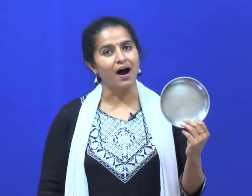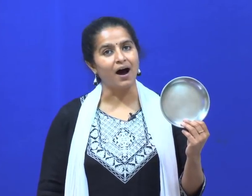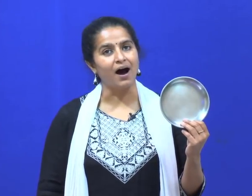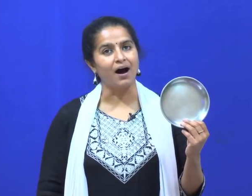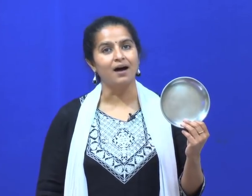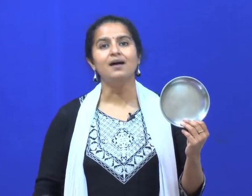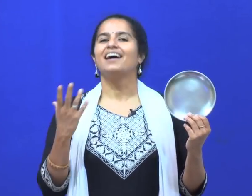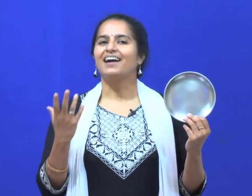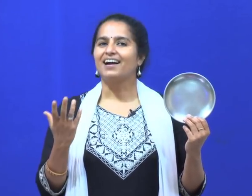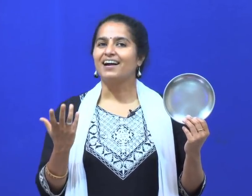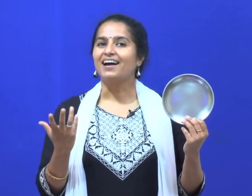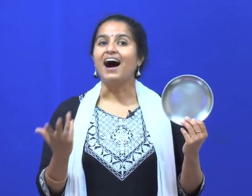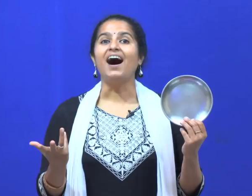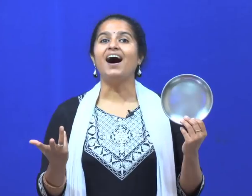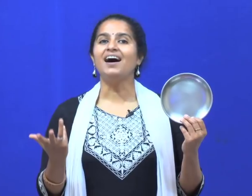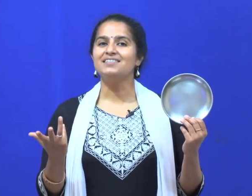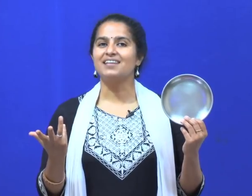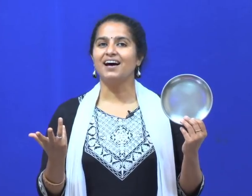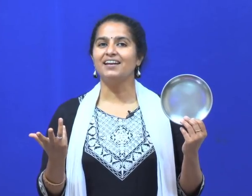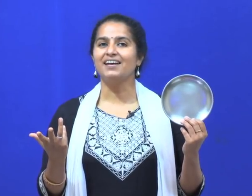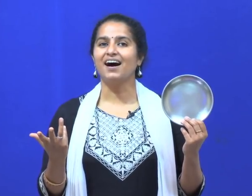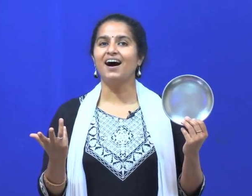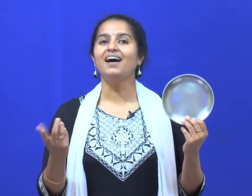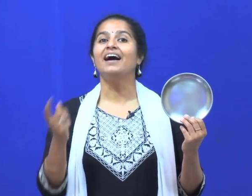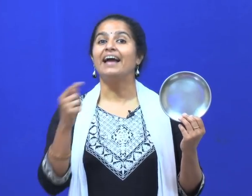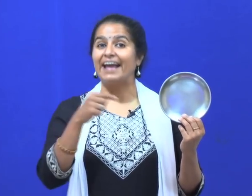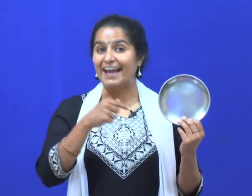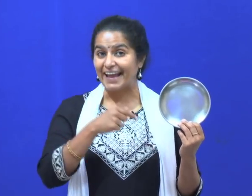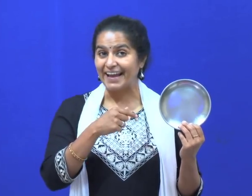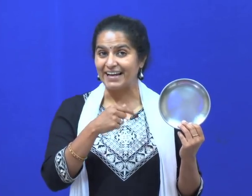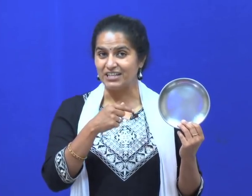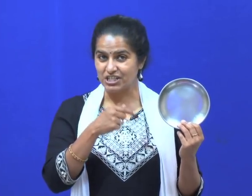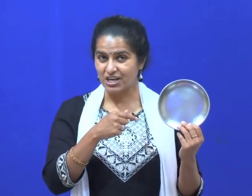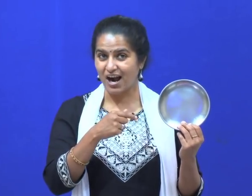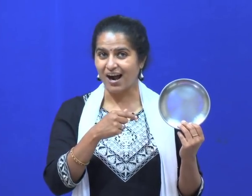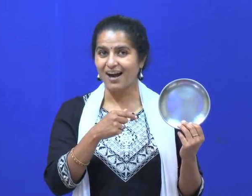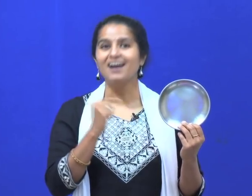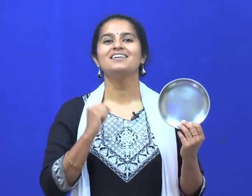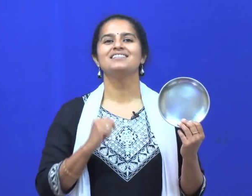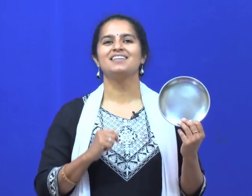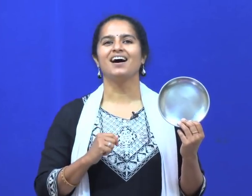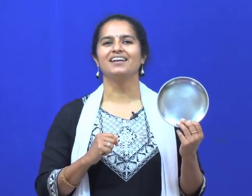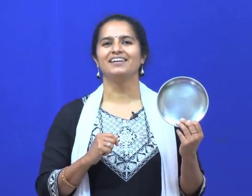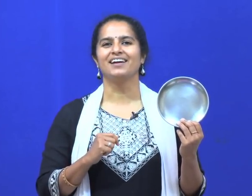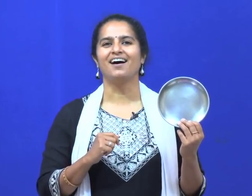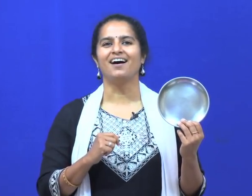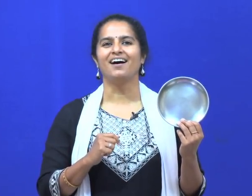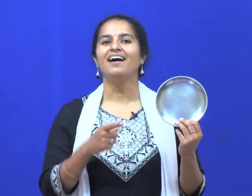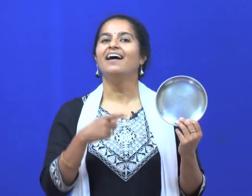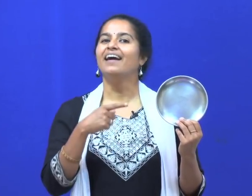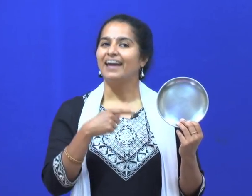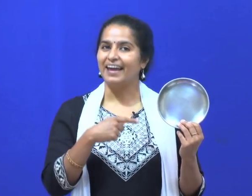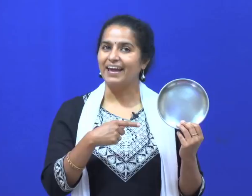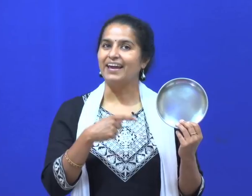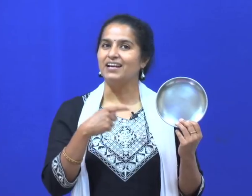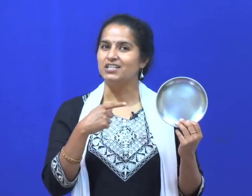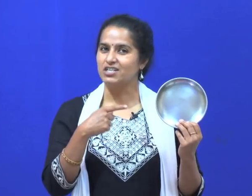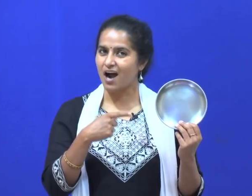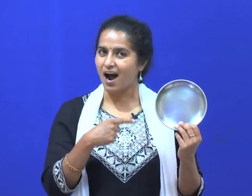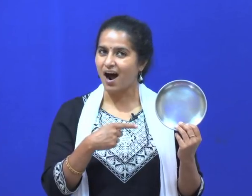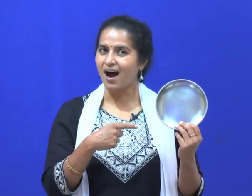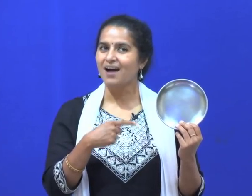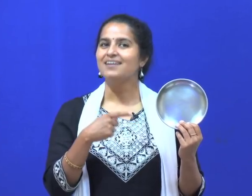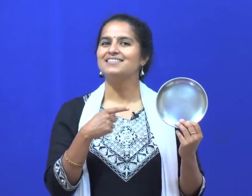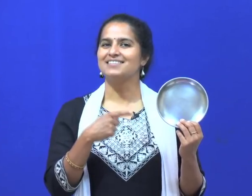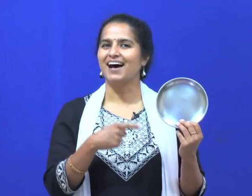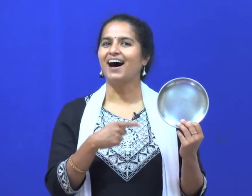sthalika. Ka sthalika? Esha sthalika.